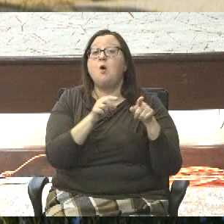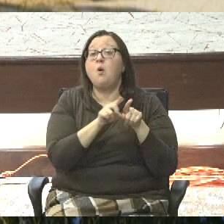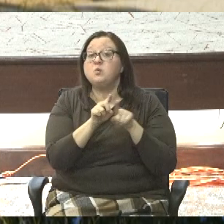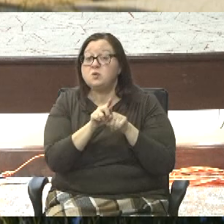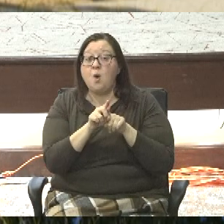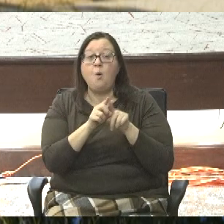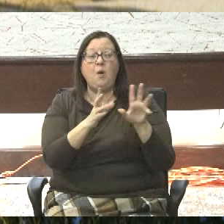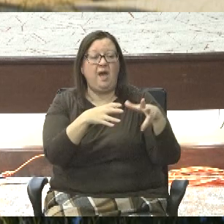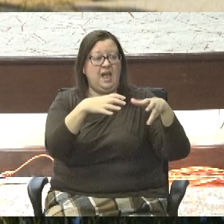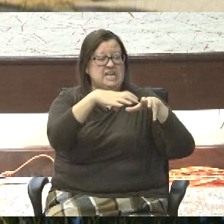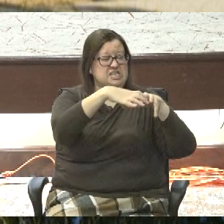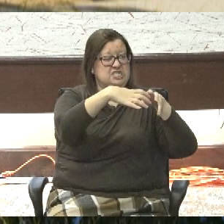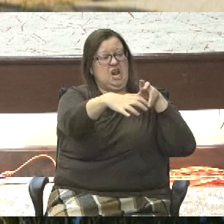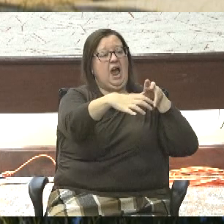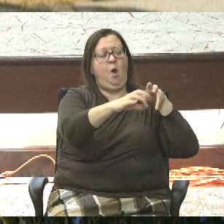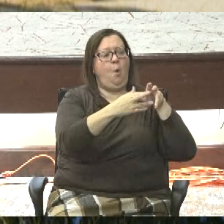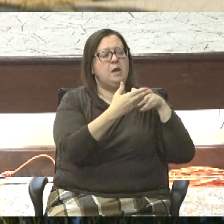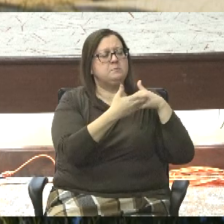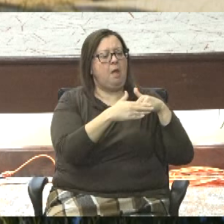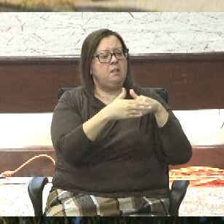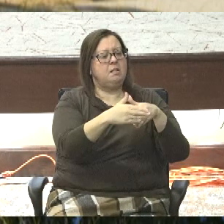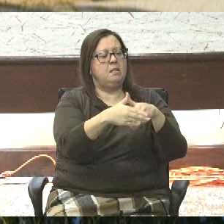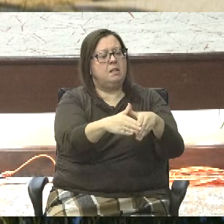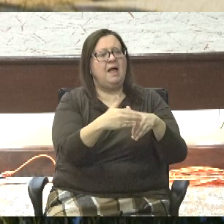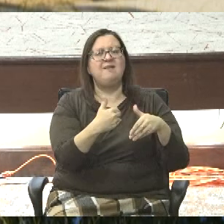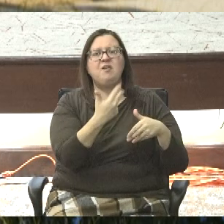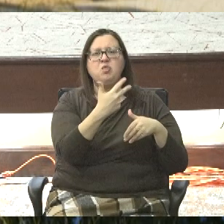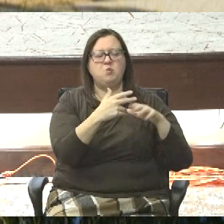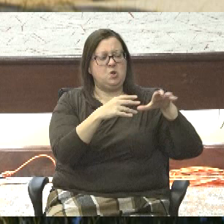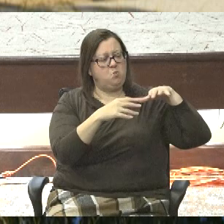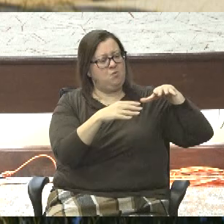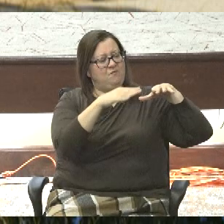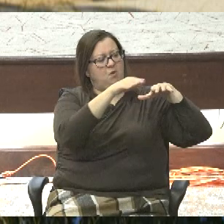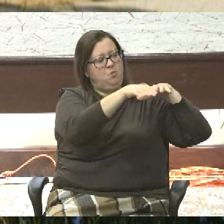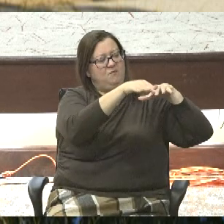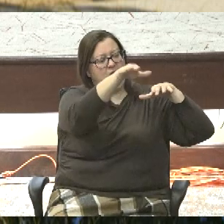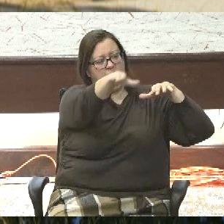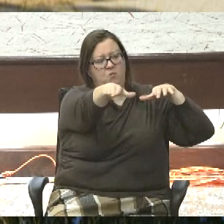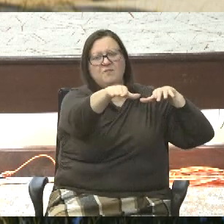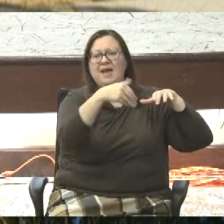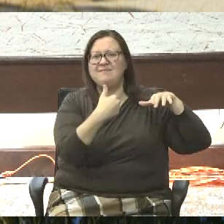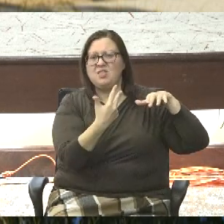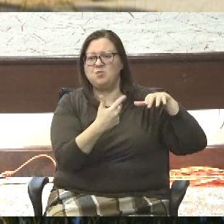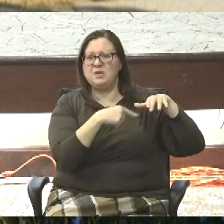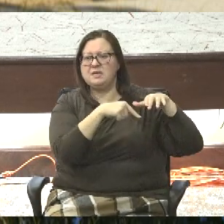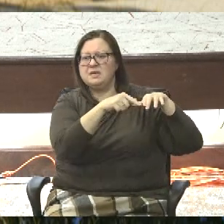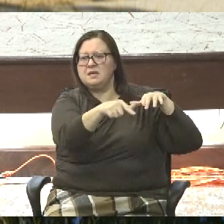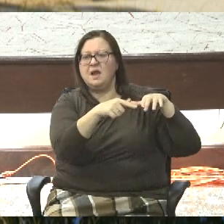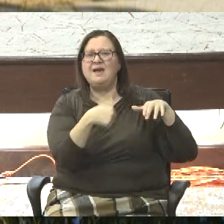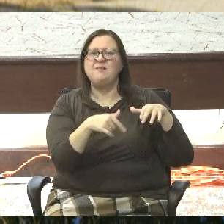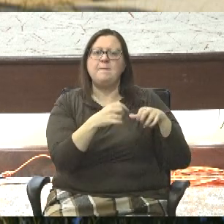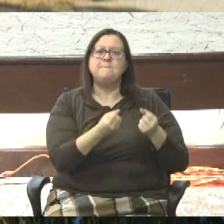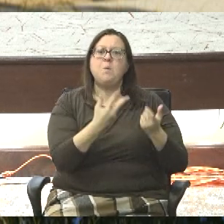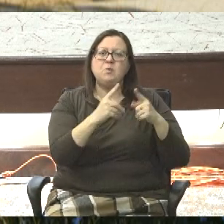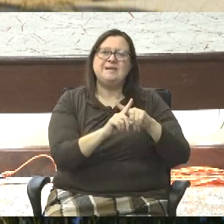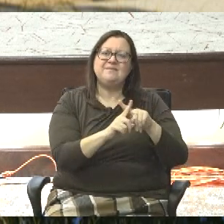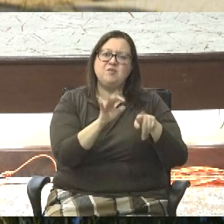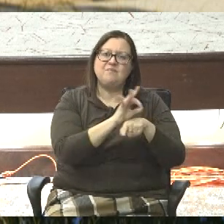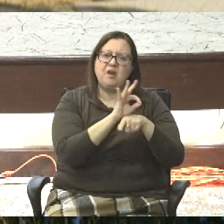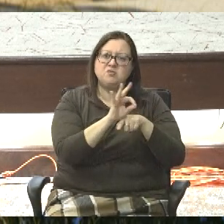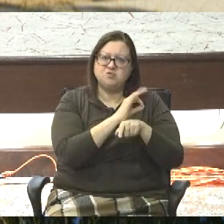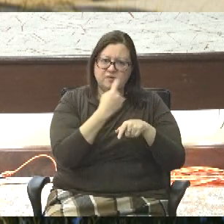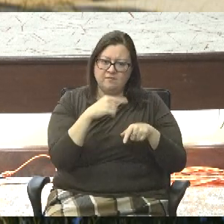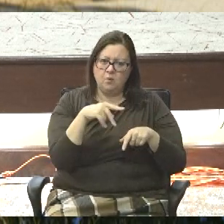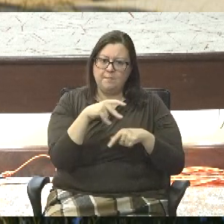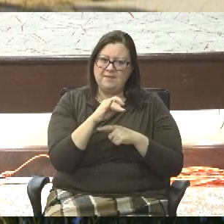into smaller sections. And there you see the 3 roof pieces there. So a multifunction pavilion area,